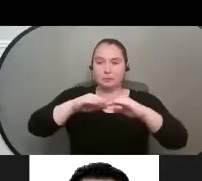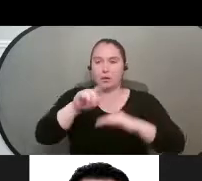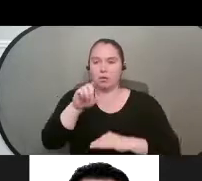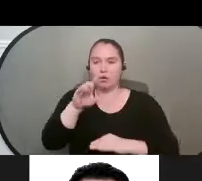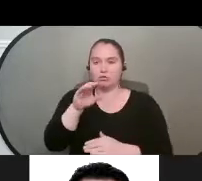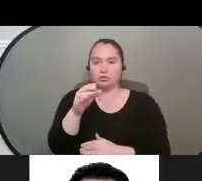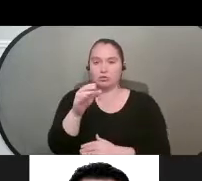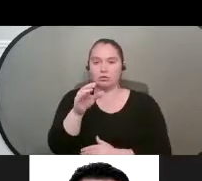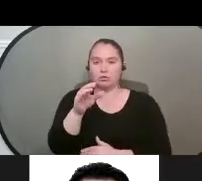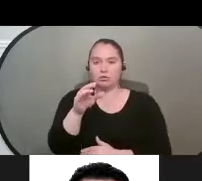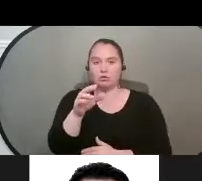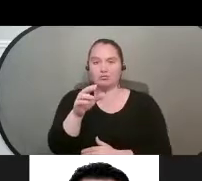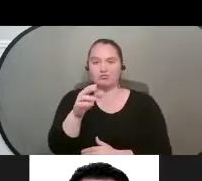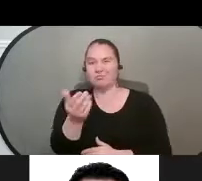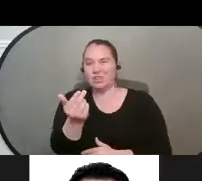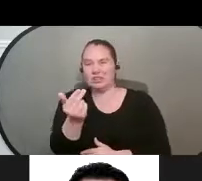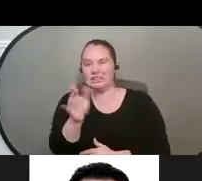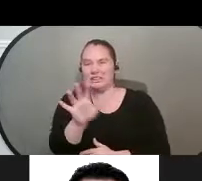113,000.